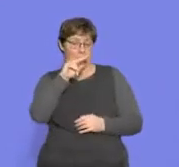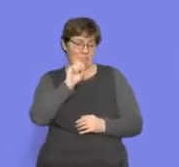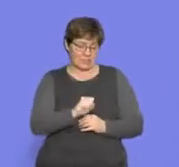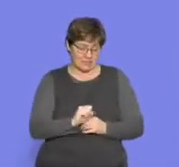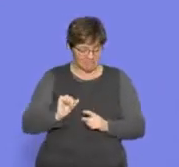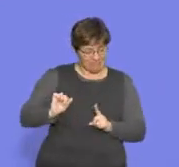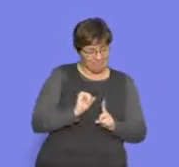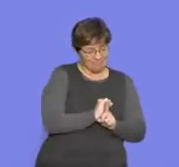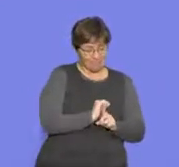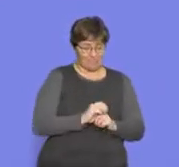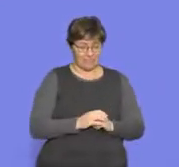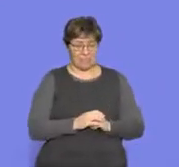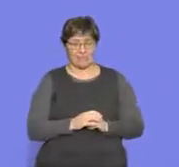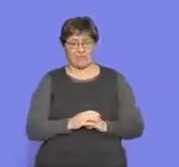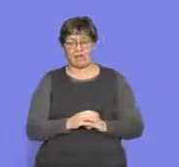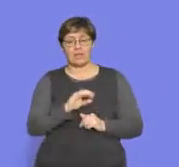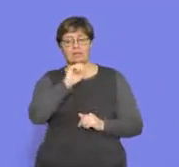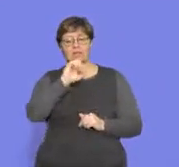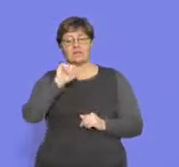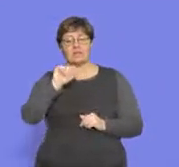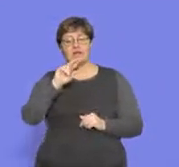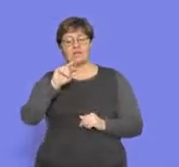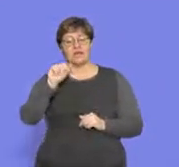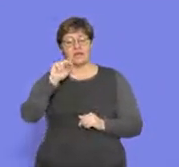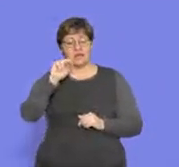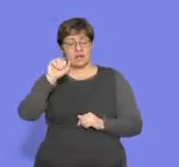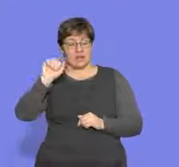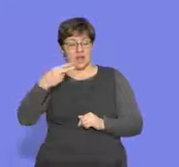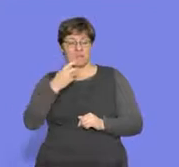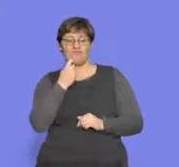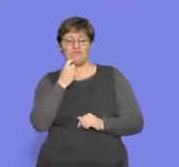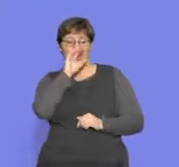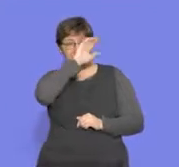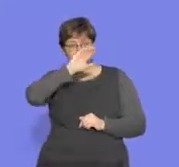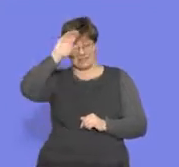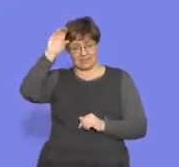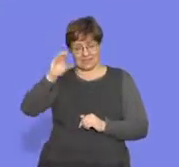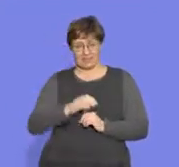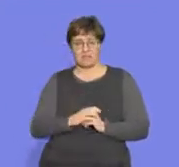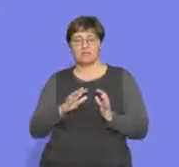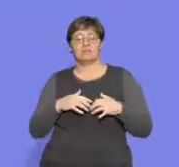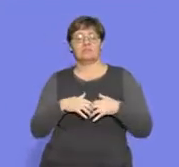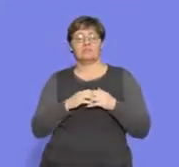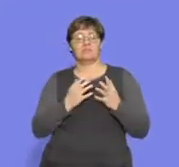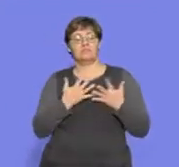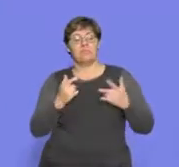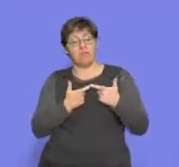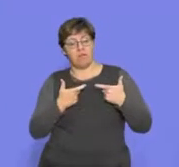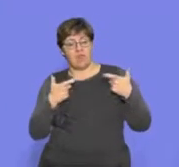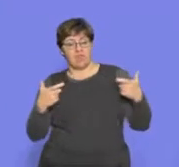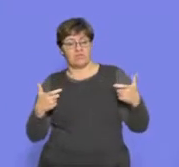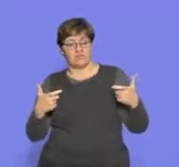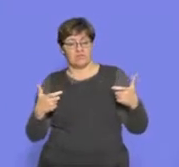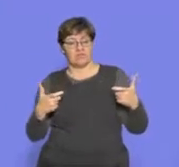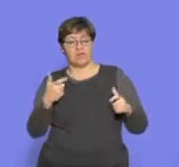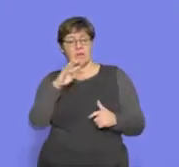biomes. If we look at it, our savanna biomes, which are coded in red, form predominantly the